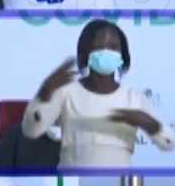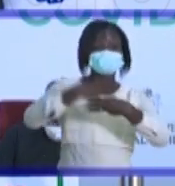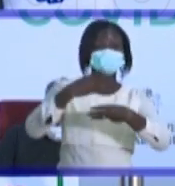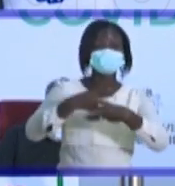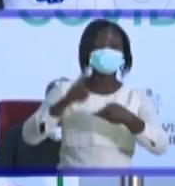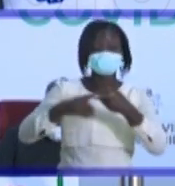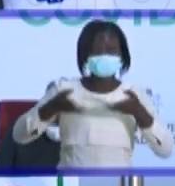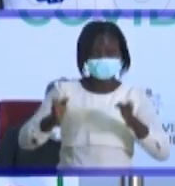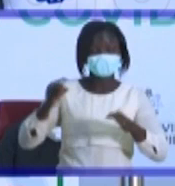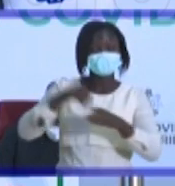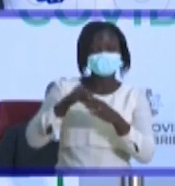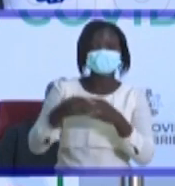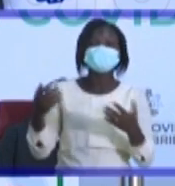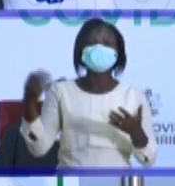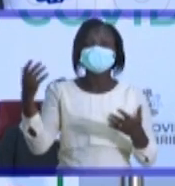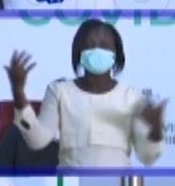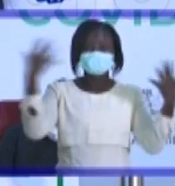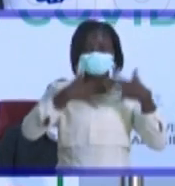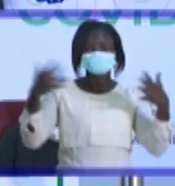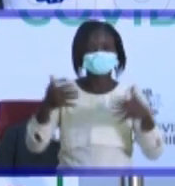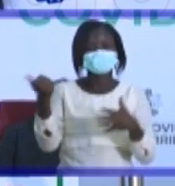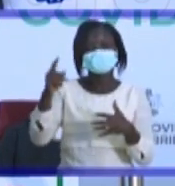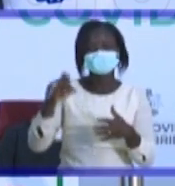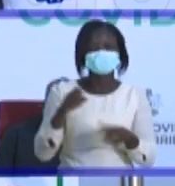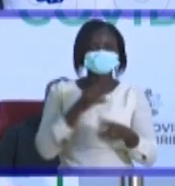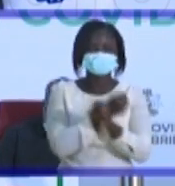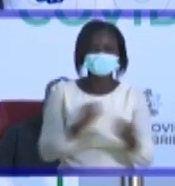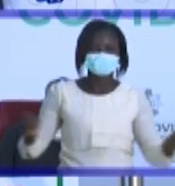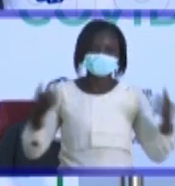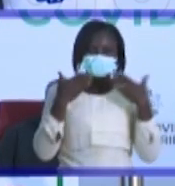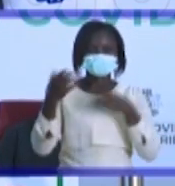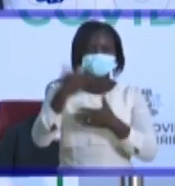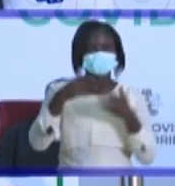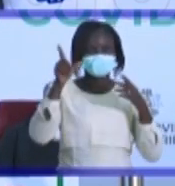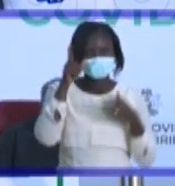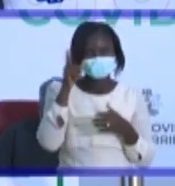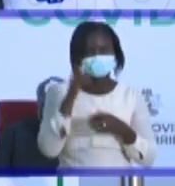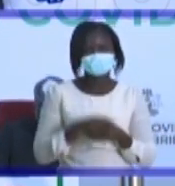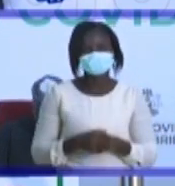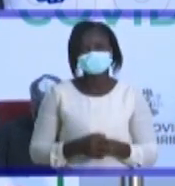whenever it is safe to do so. And thank you all for listening.